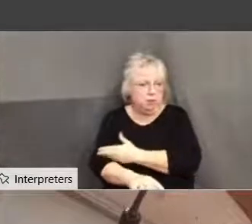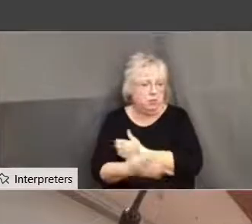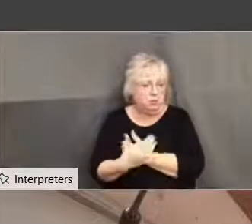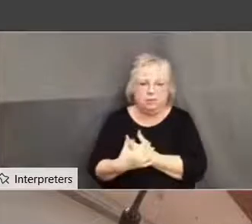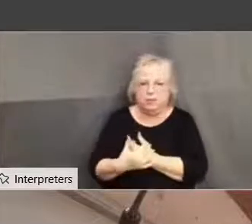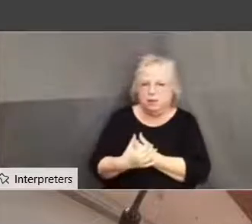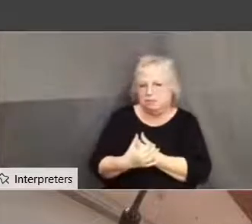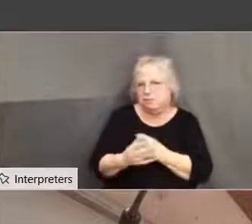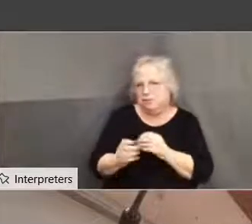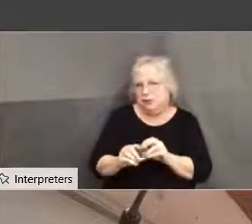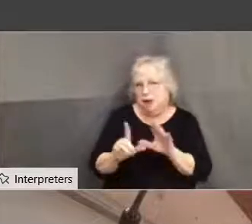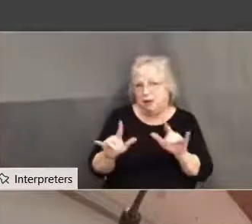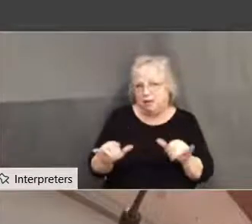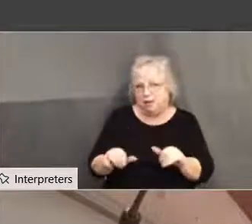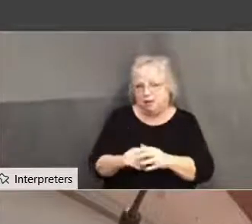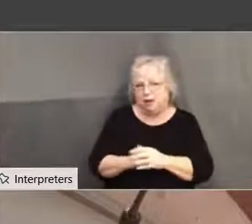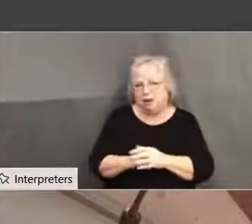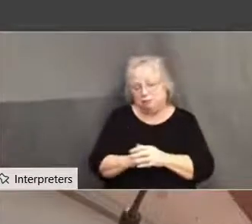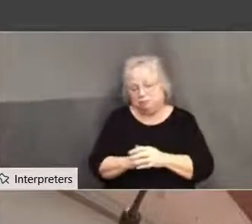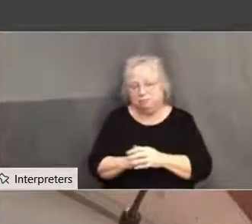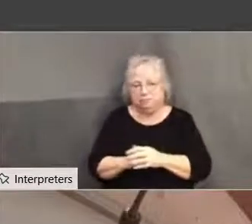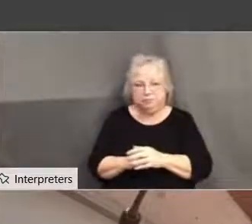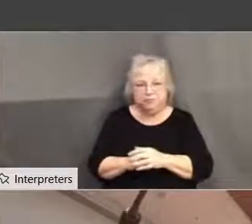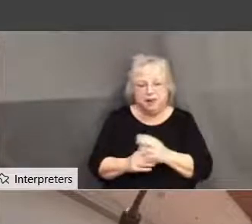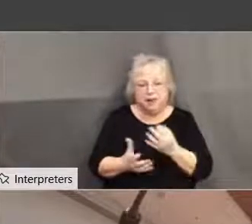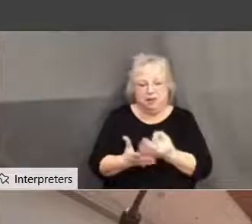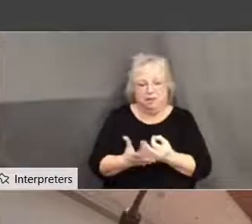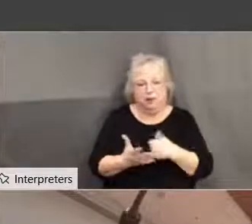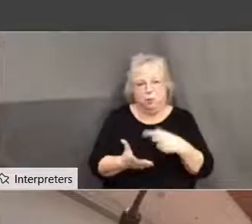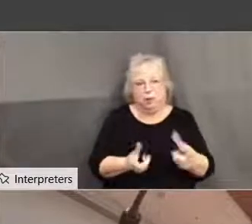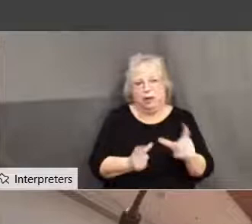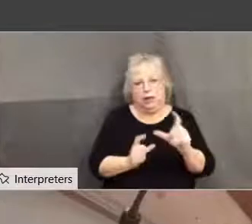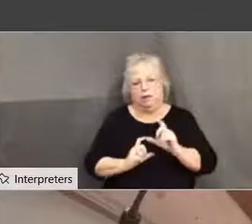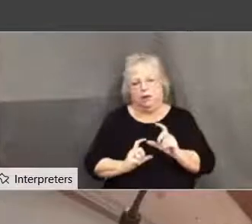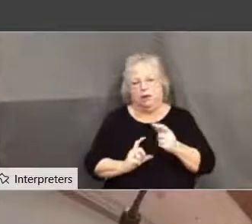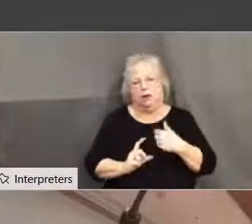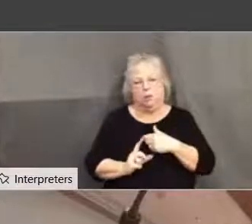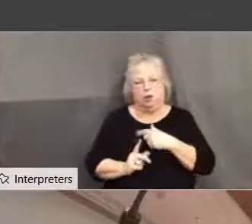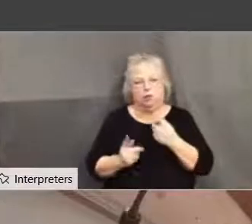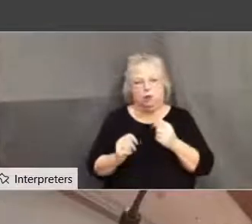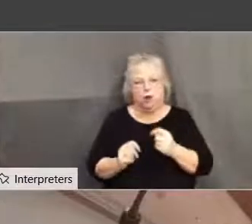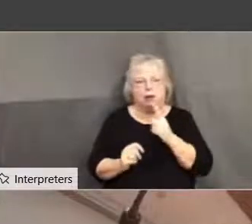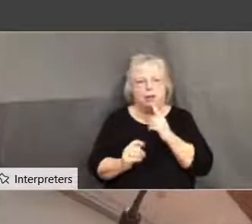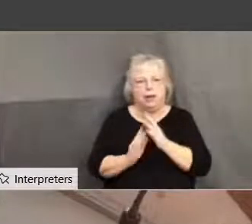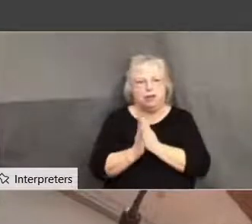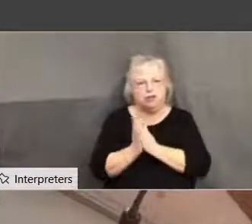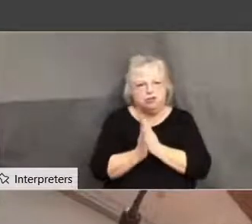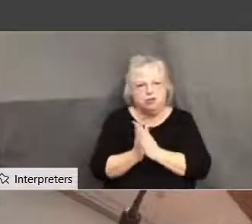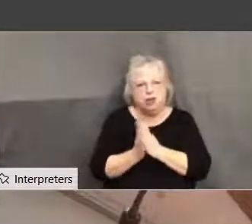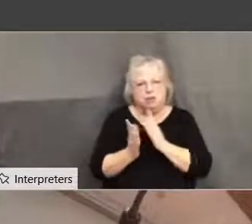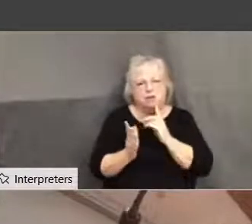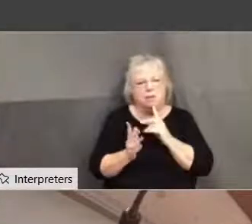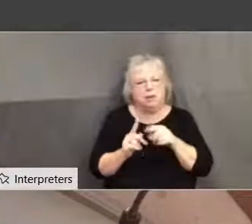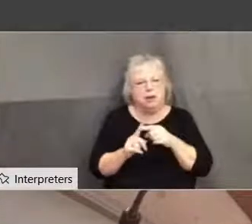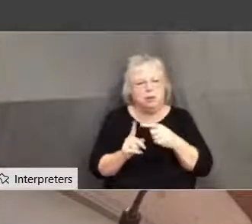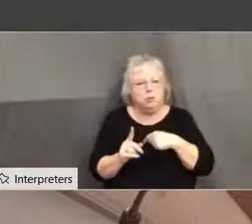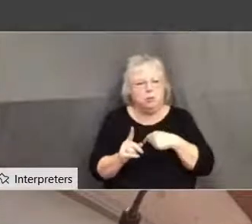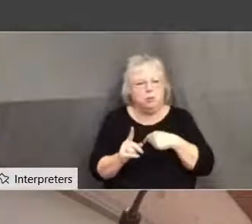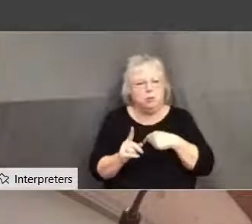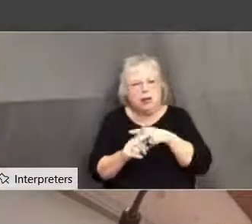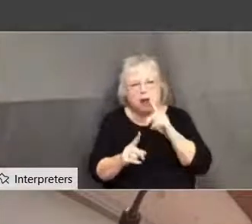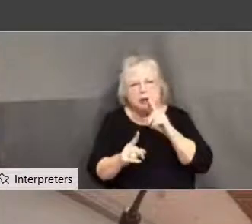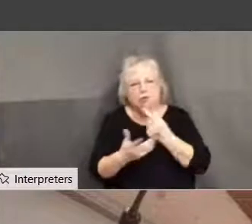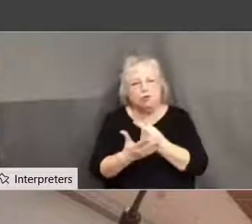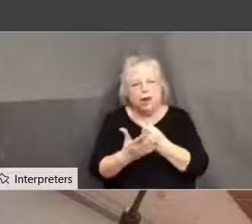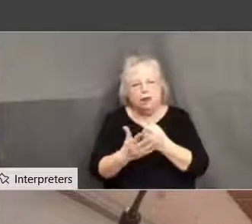Obviously, we have the funds that we are given, and we try to be as aggressive. We apply for grants to help stretch those dollars.